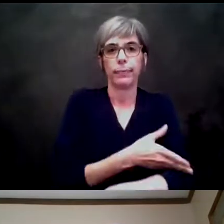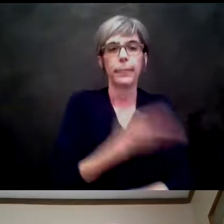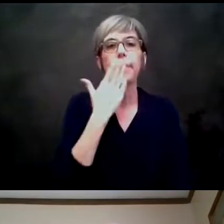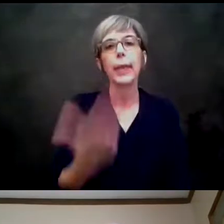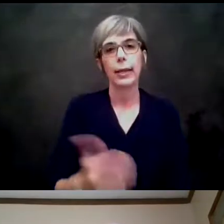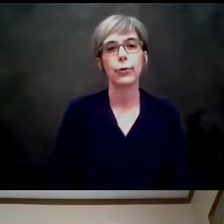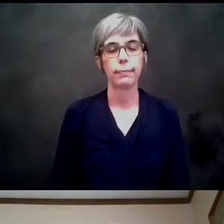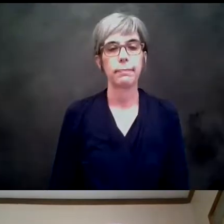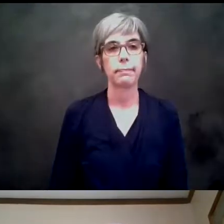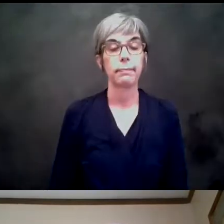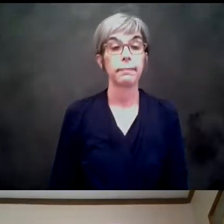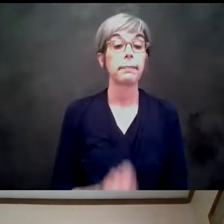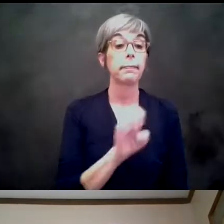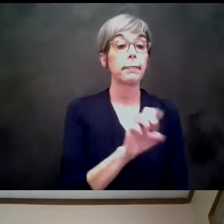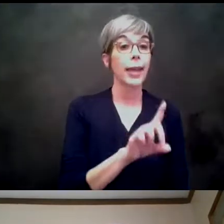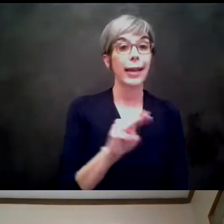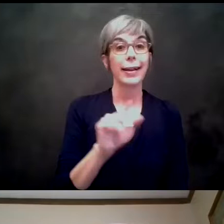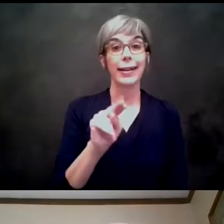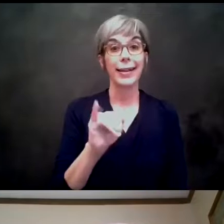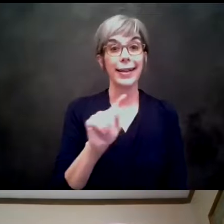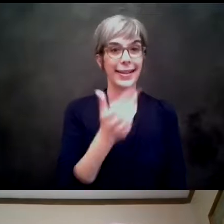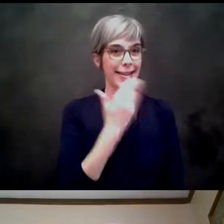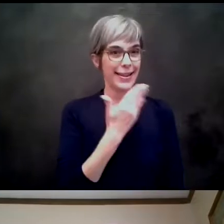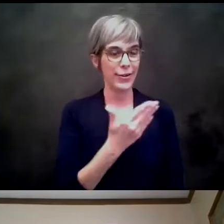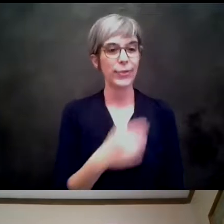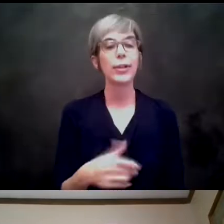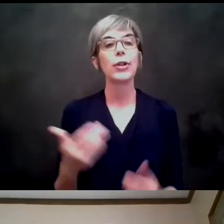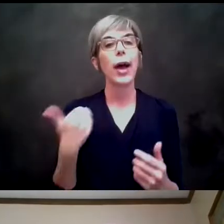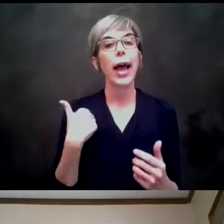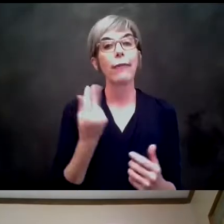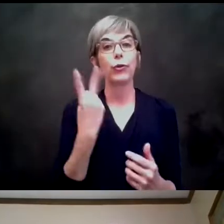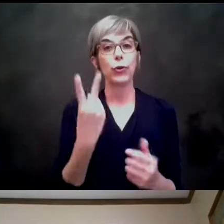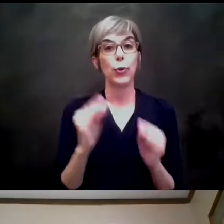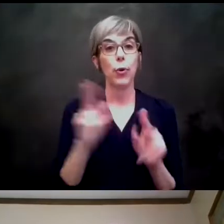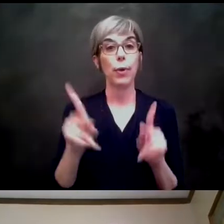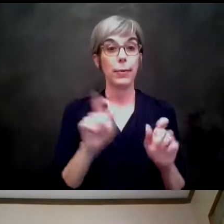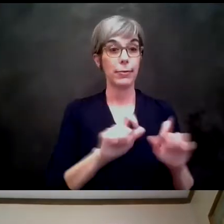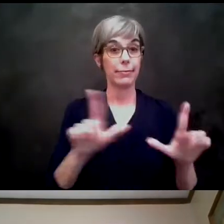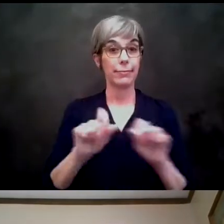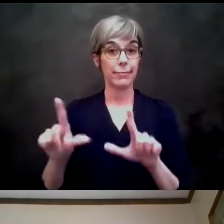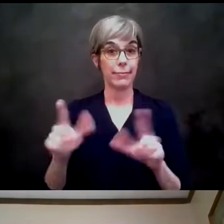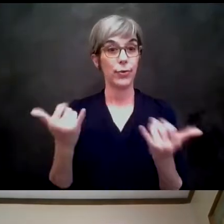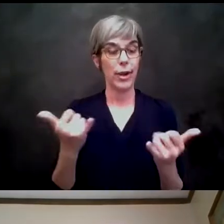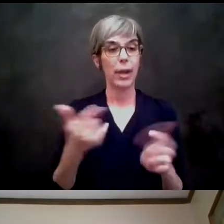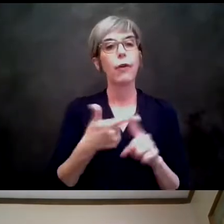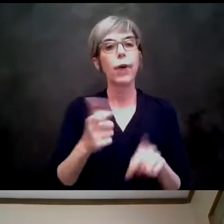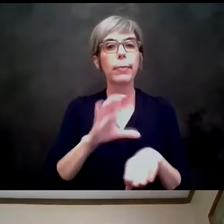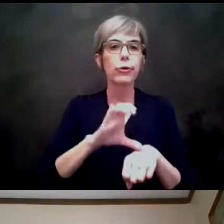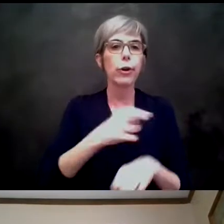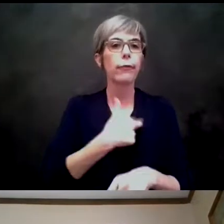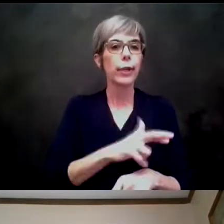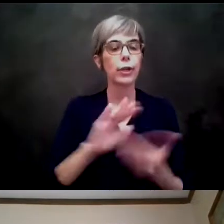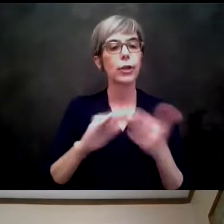Thank you, Ed and Nita. Next, we have invited 2 additional members from our local faith communities to discuss how faith communities